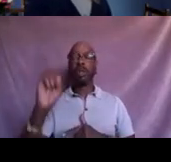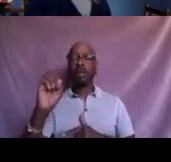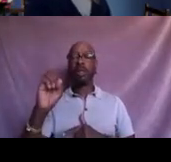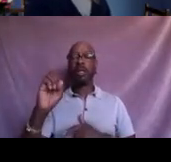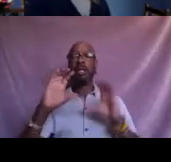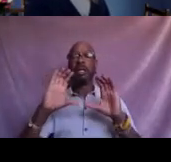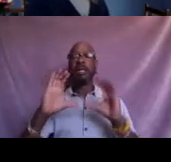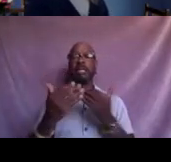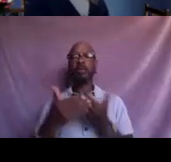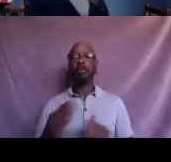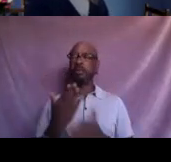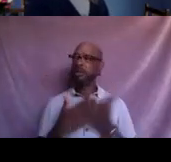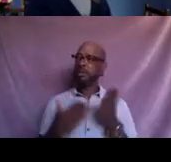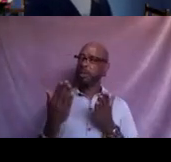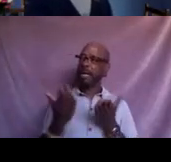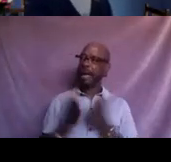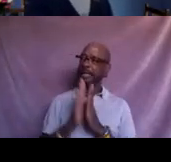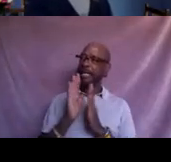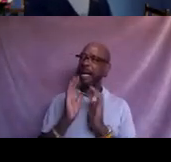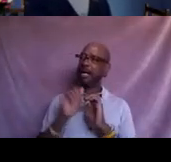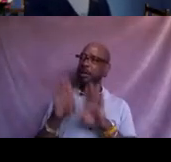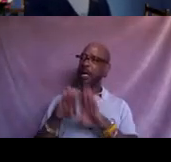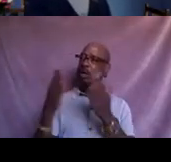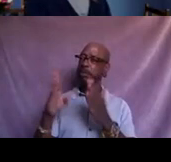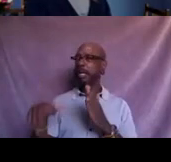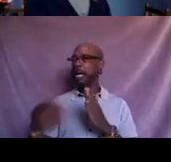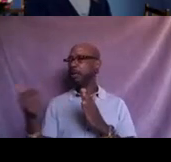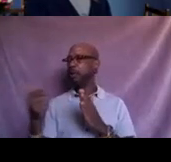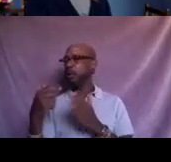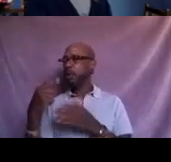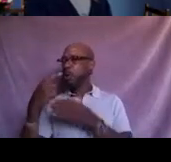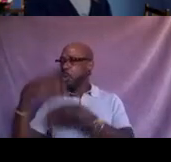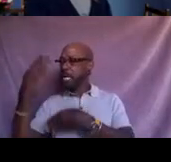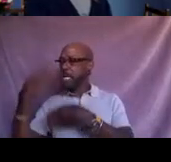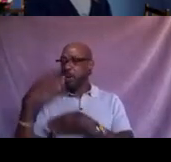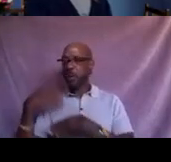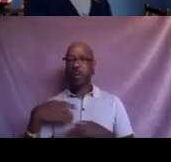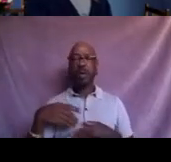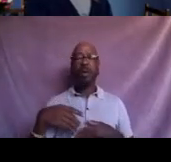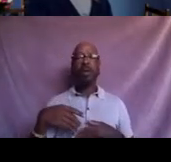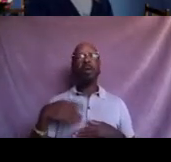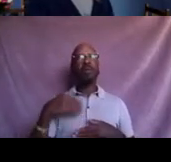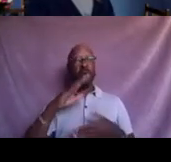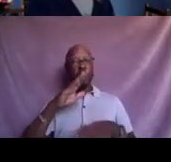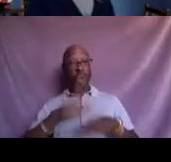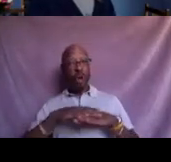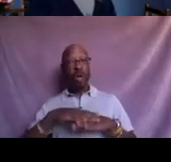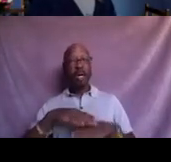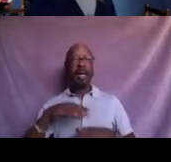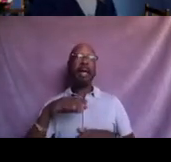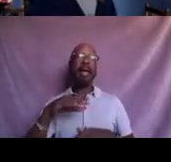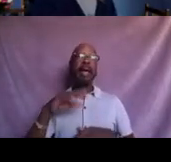icon. Somebody asked, how do I open another window or another tab? If you're on a MacBook, like an Apple computer